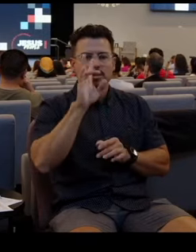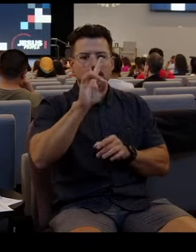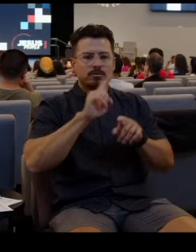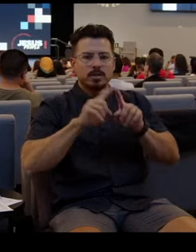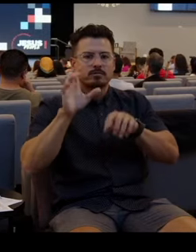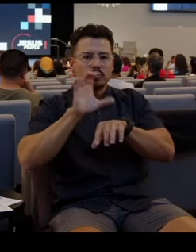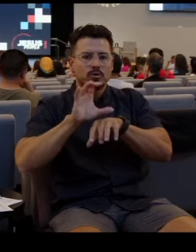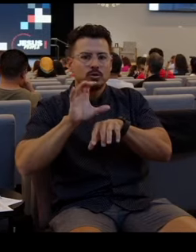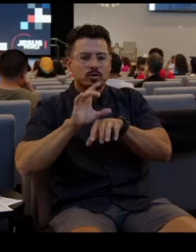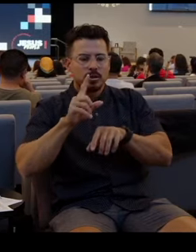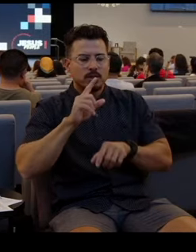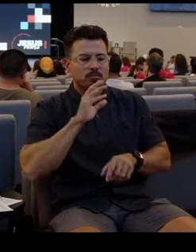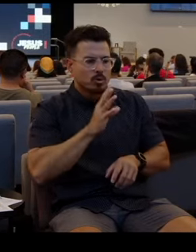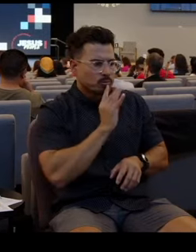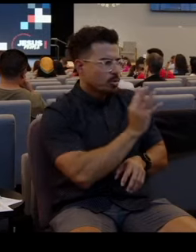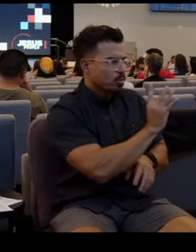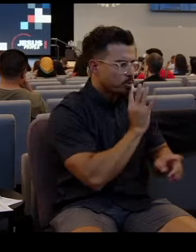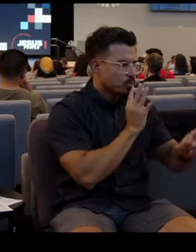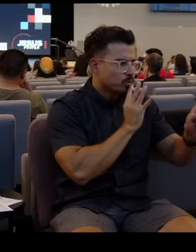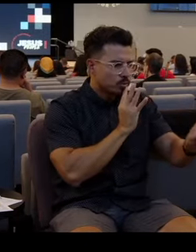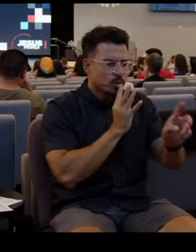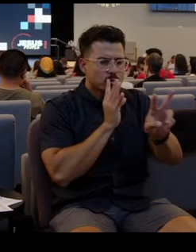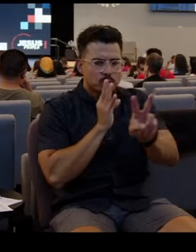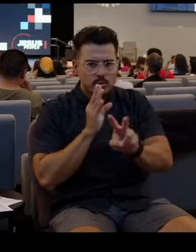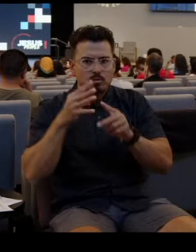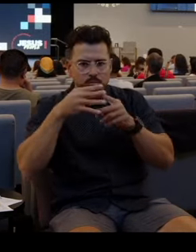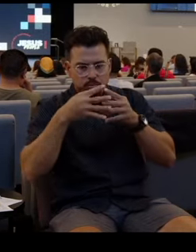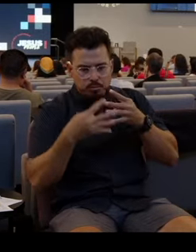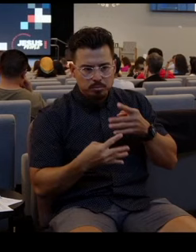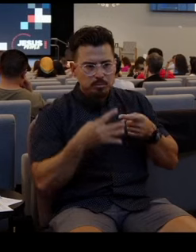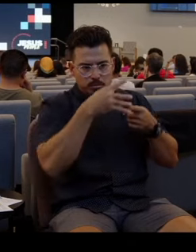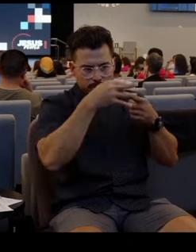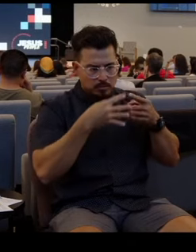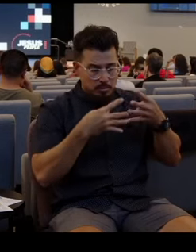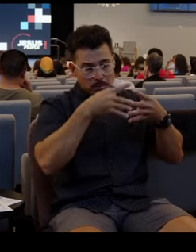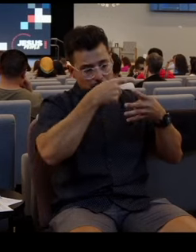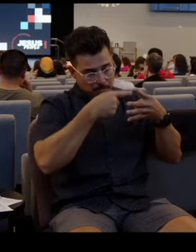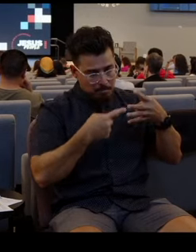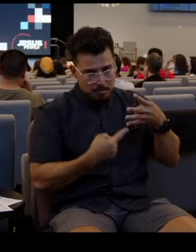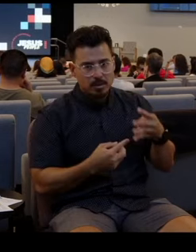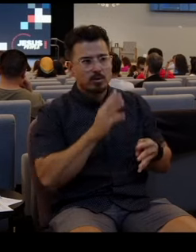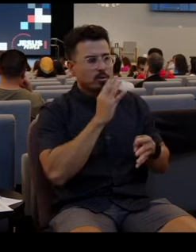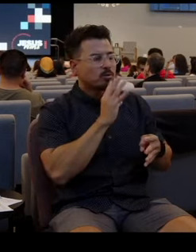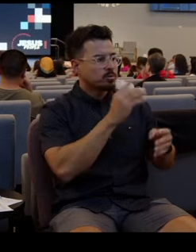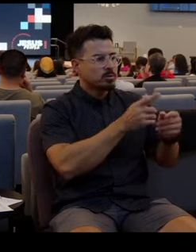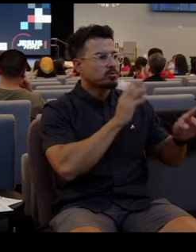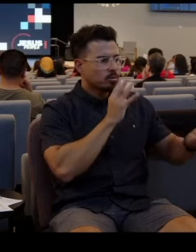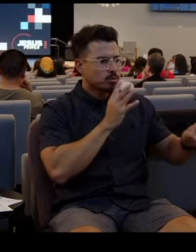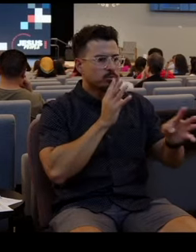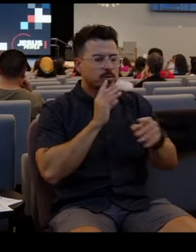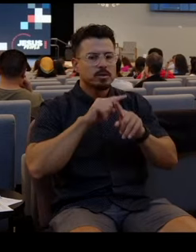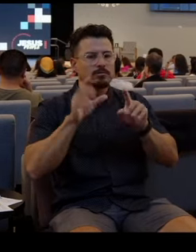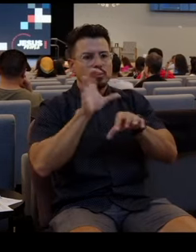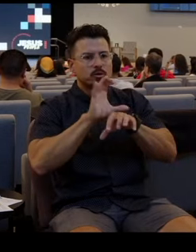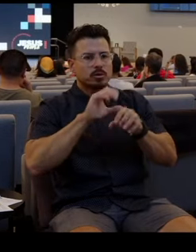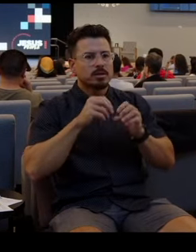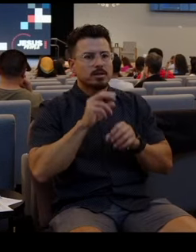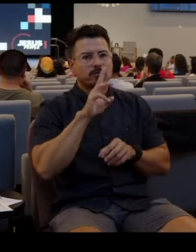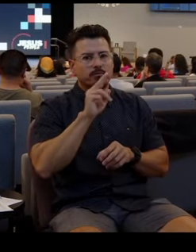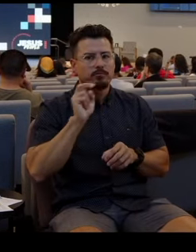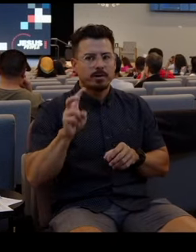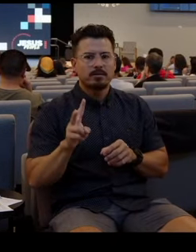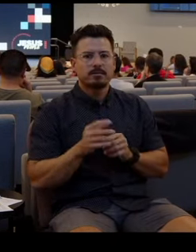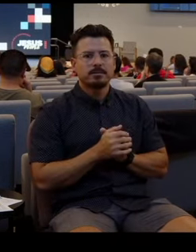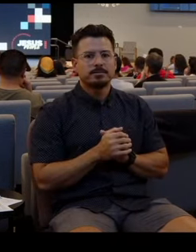addresses them individually at each church. He never addresses them in connection to another church. And I'm not saying,